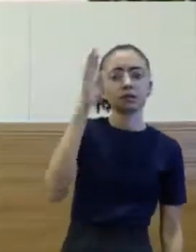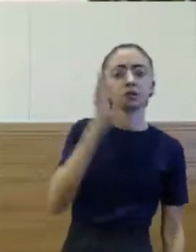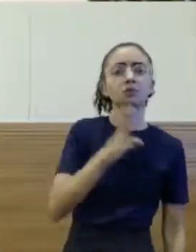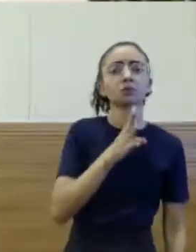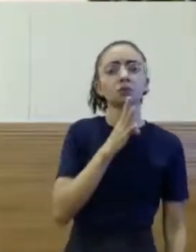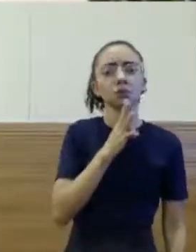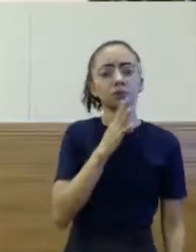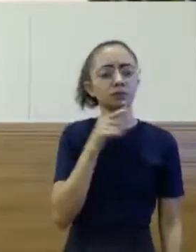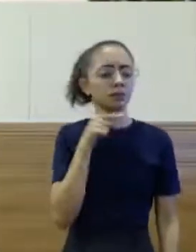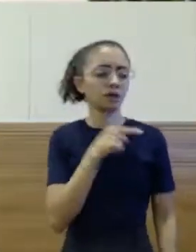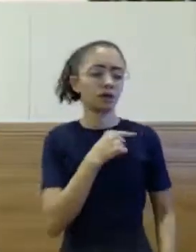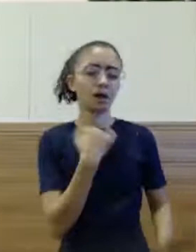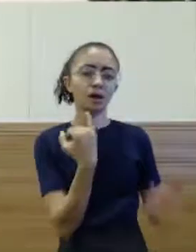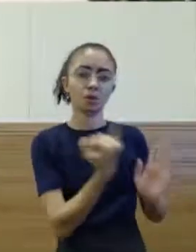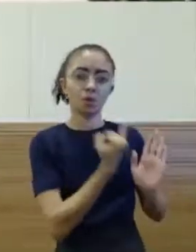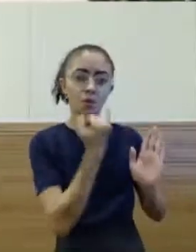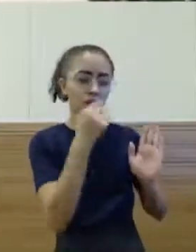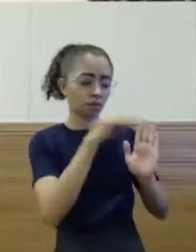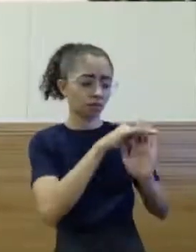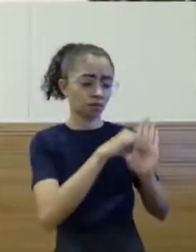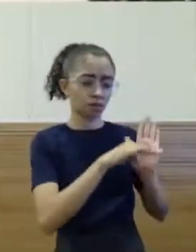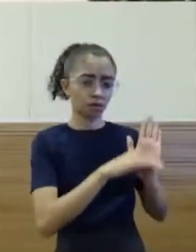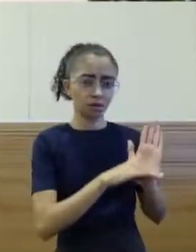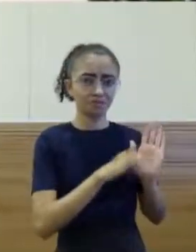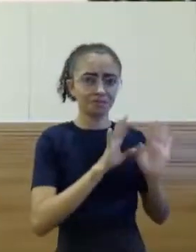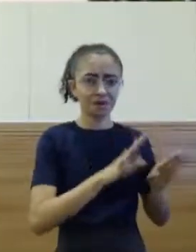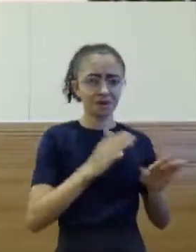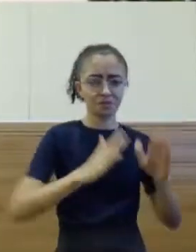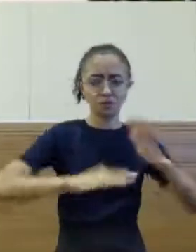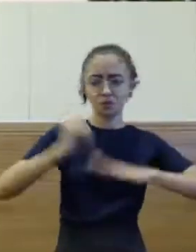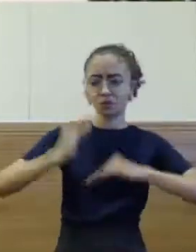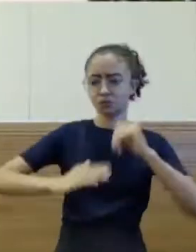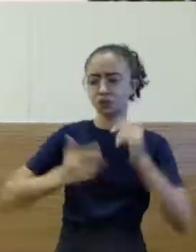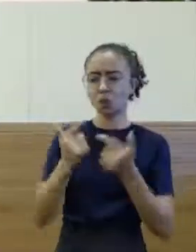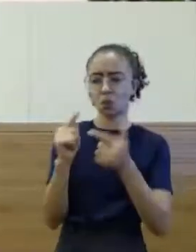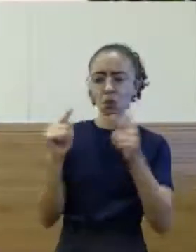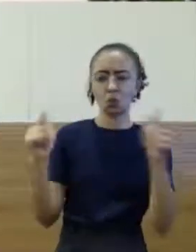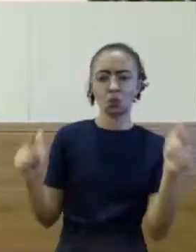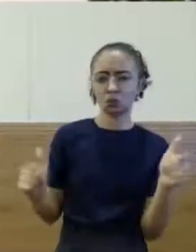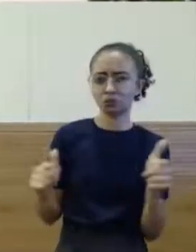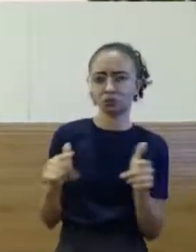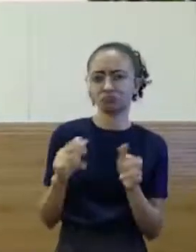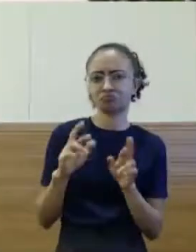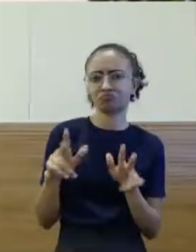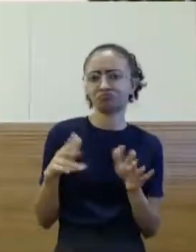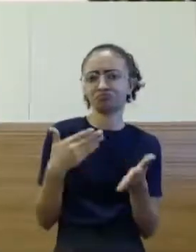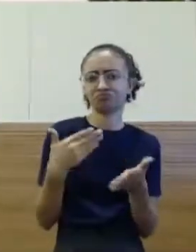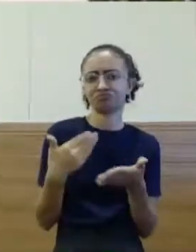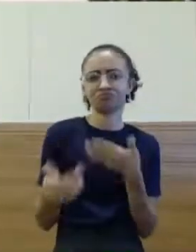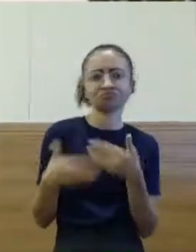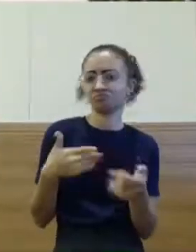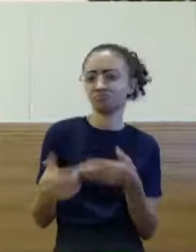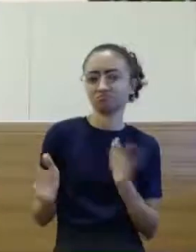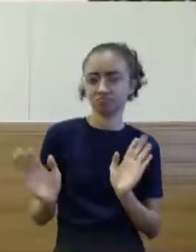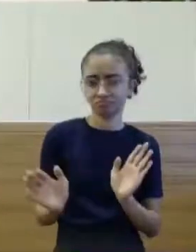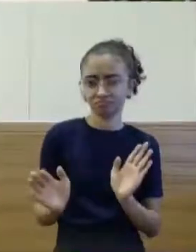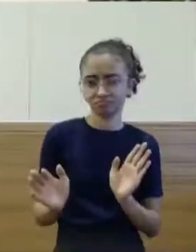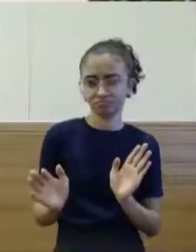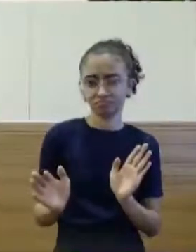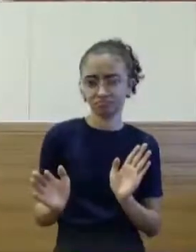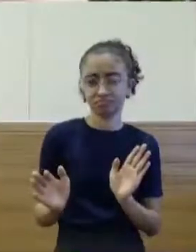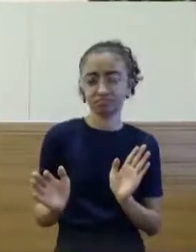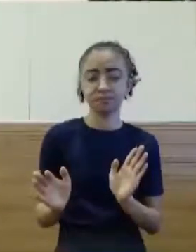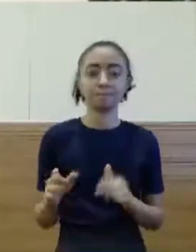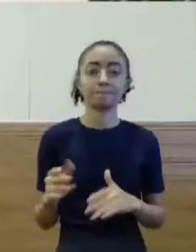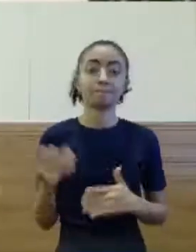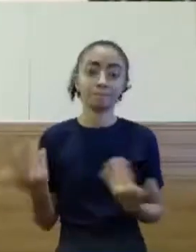the relevance. But for other players, for other professionals, they are just another in